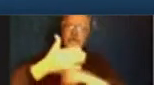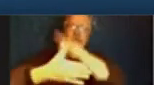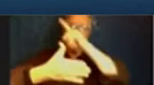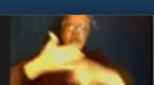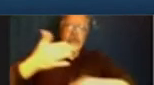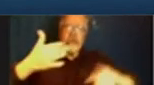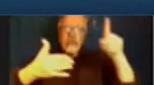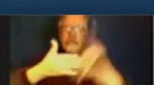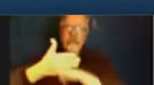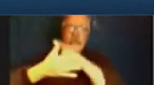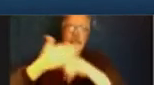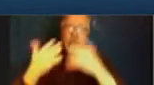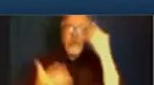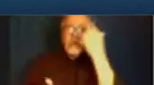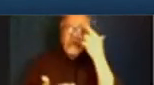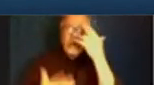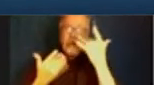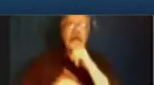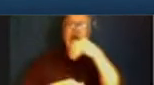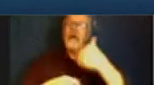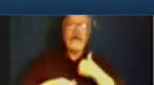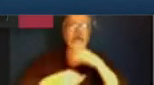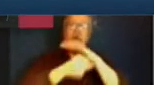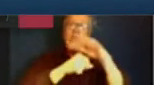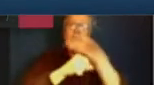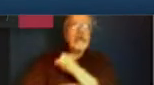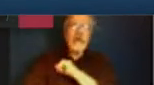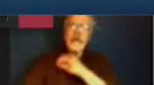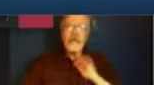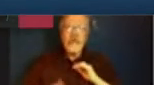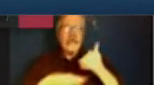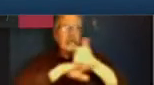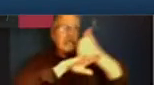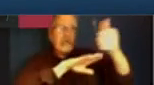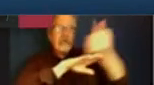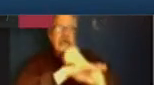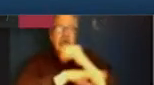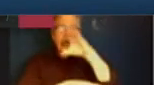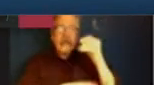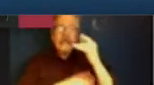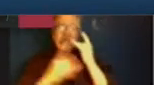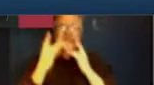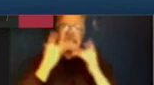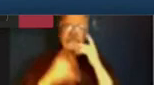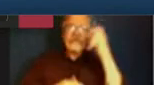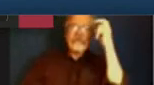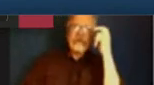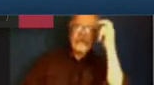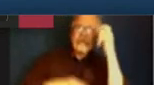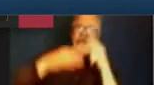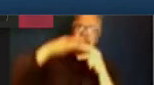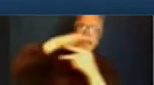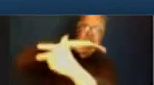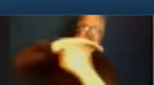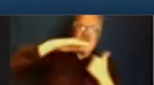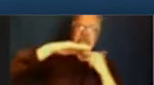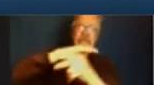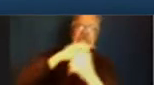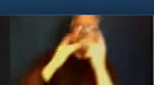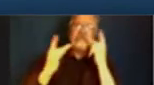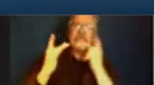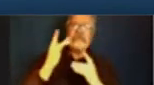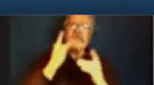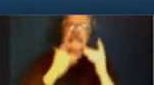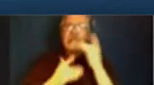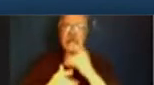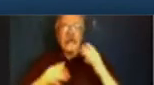Transportation companies have been short of truck drivers and the like. We've had challenges with snowplow drivers. The